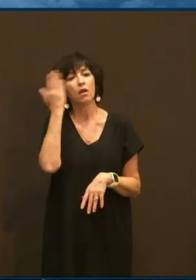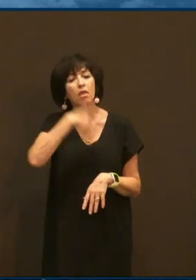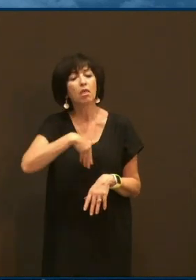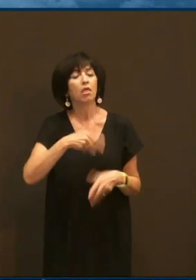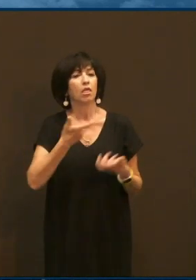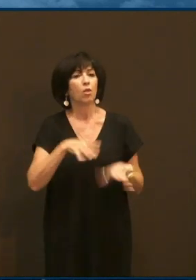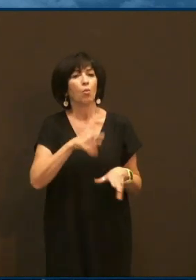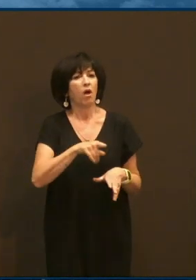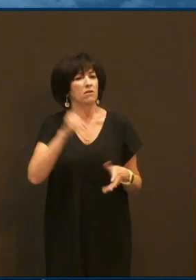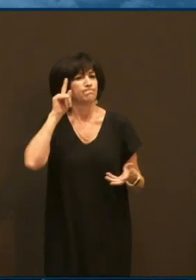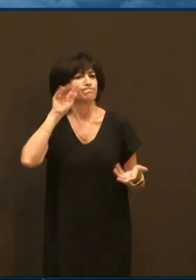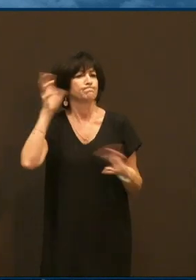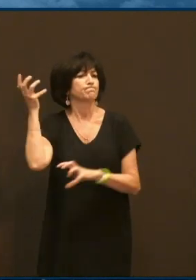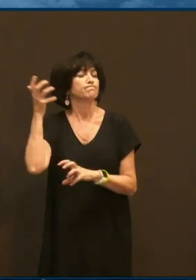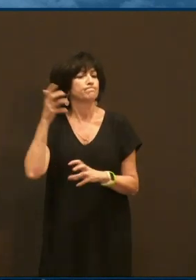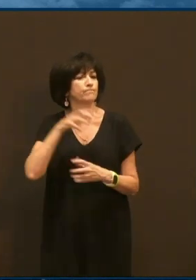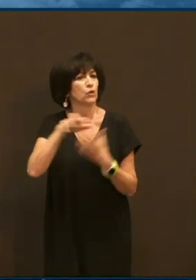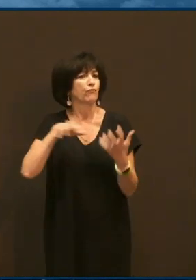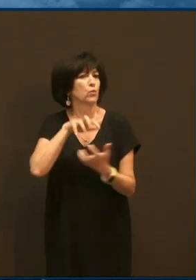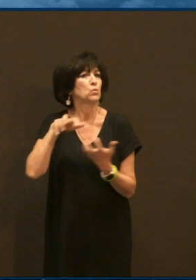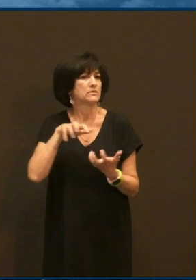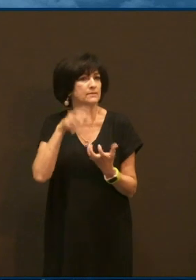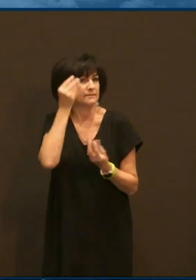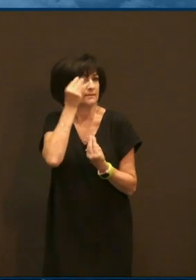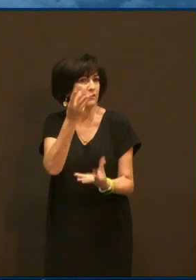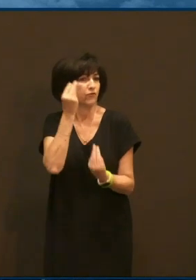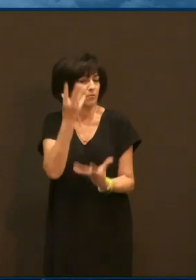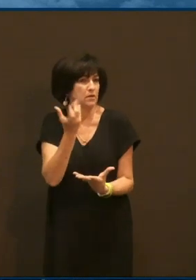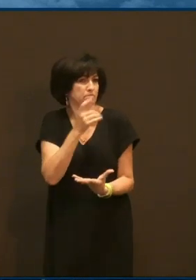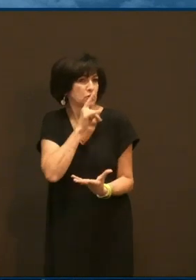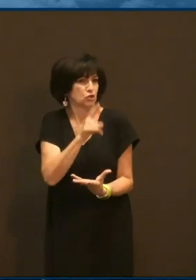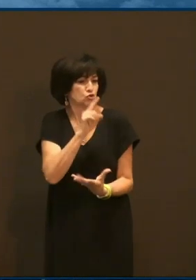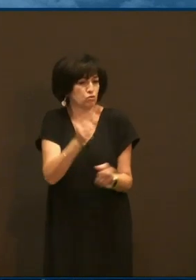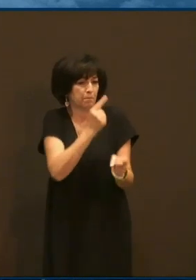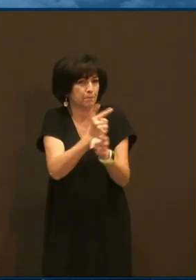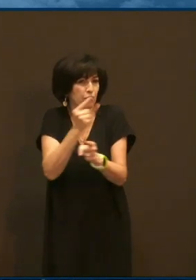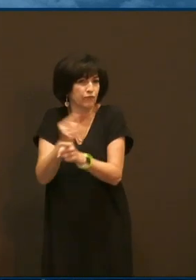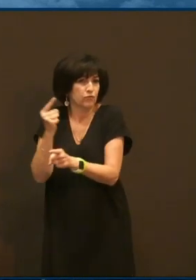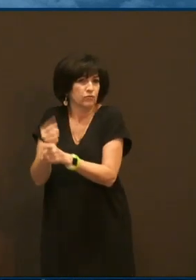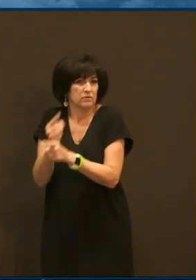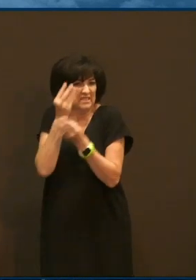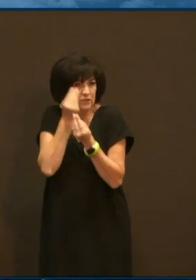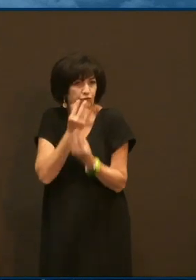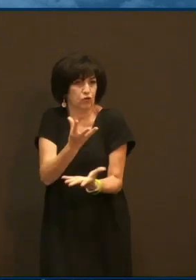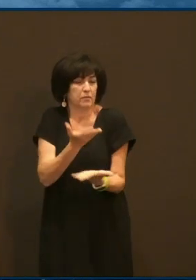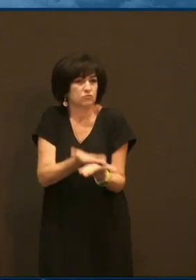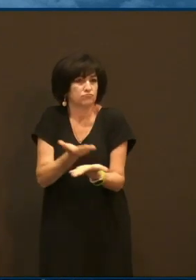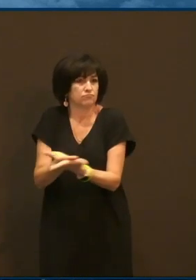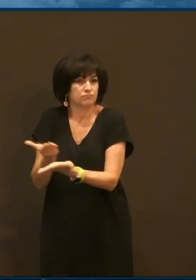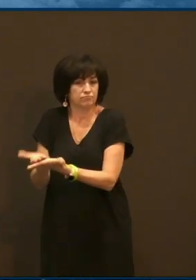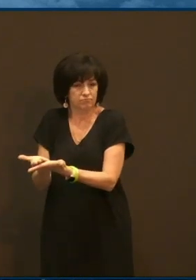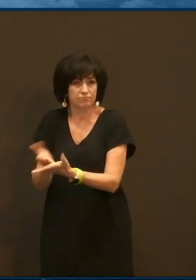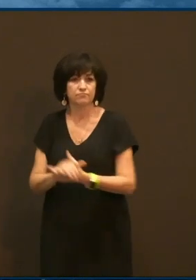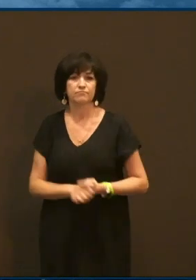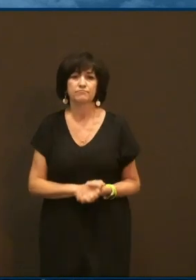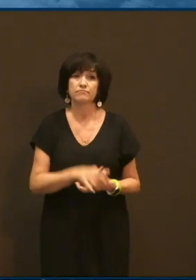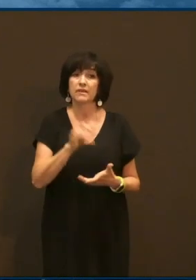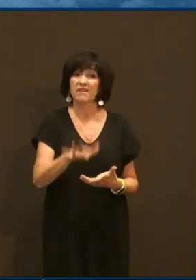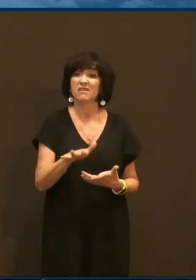to COVID-19 illness. A special thanks and recognition, as you say,